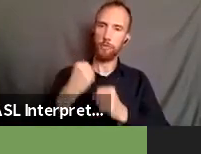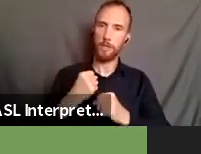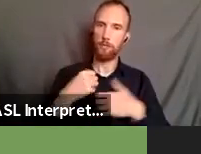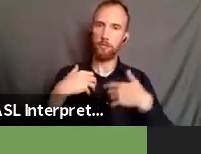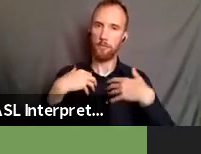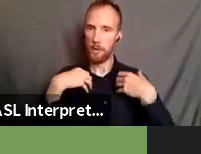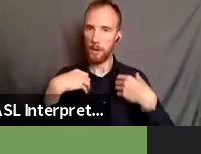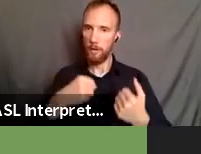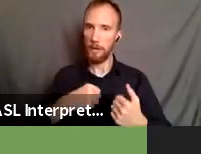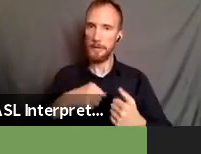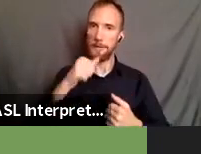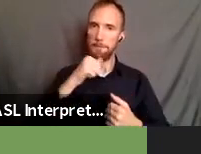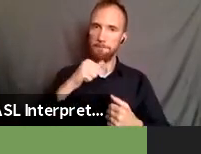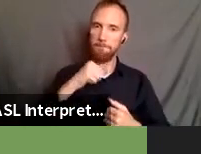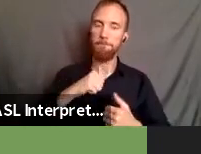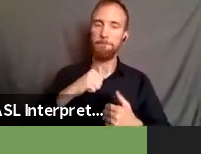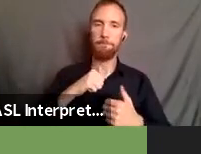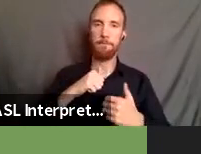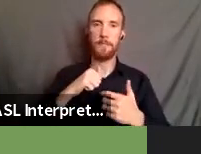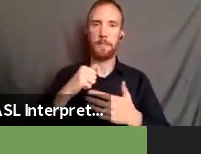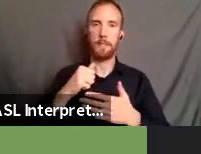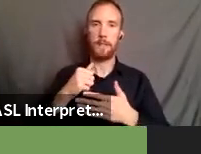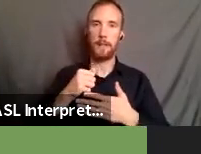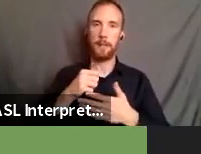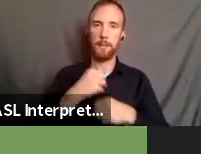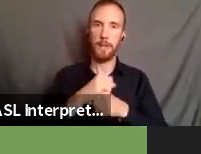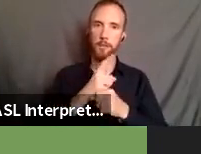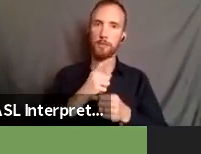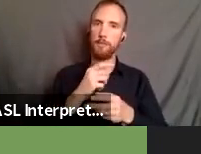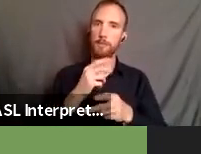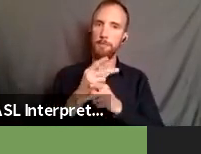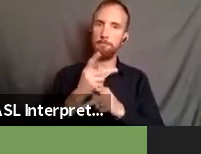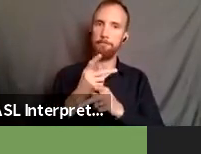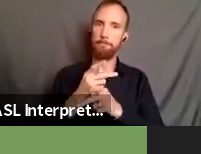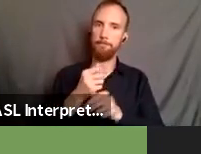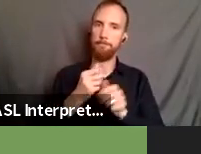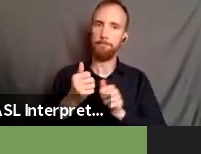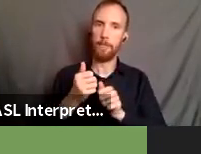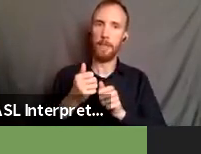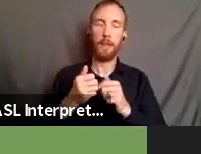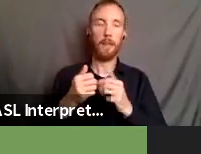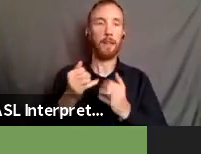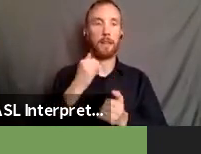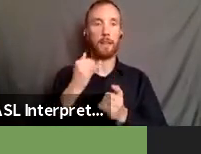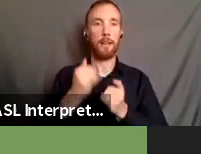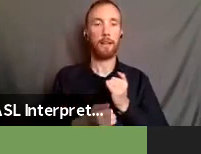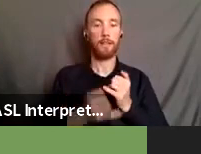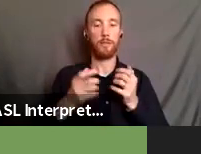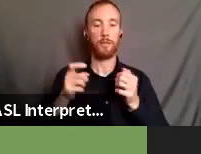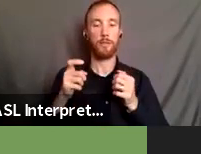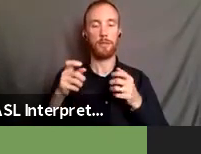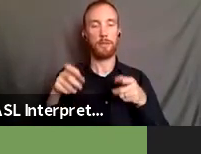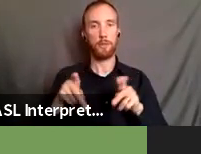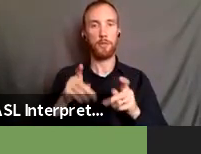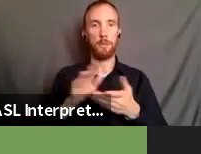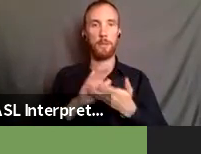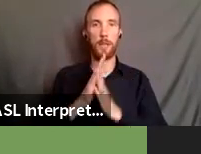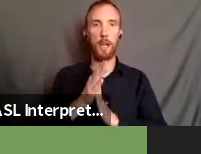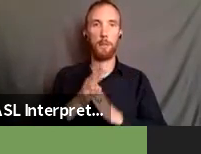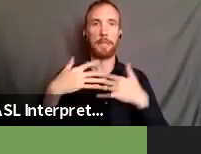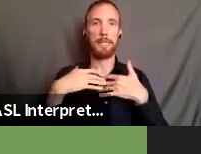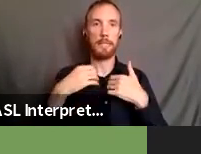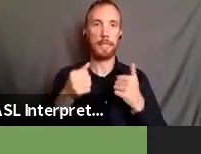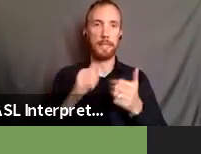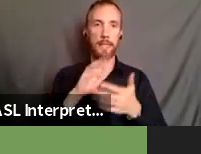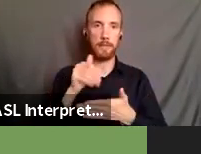repair most importantly it is truly an opportunity for us to become healing centered and as we'll see on our next slide the